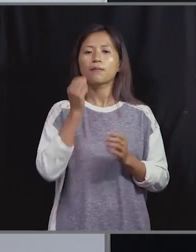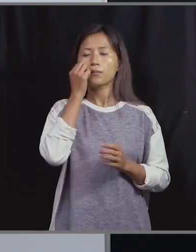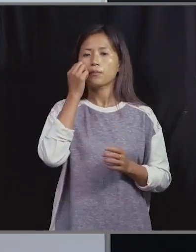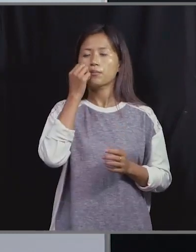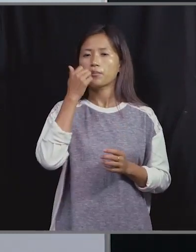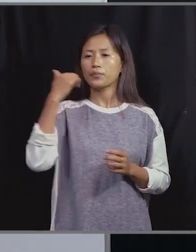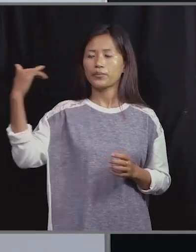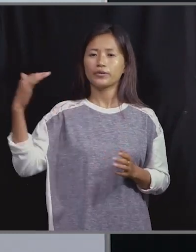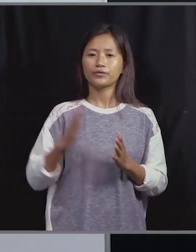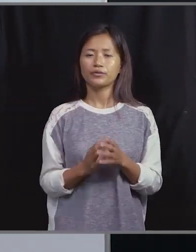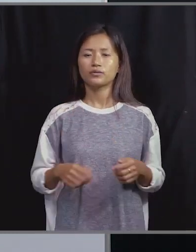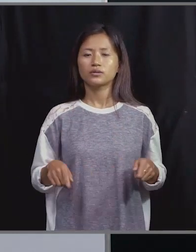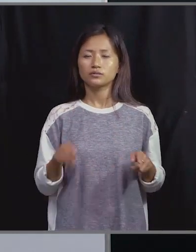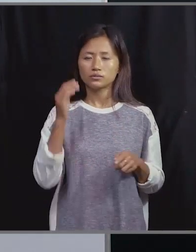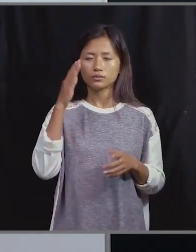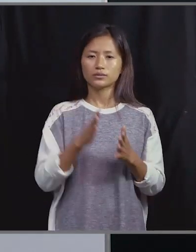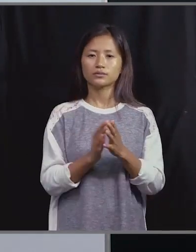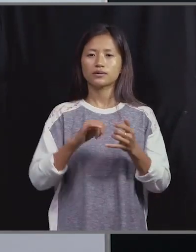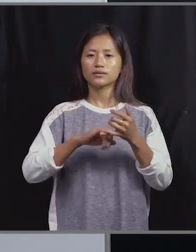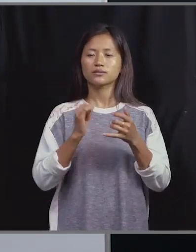known as XII